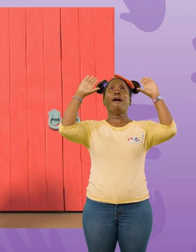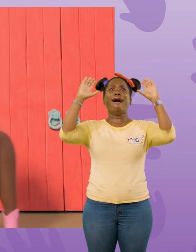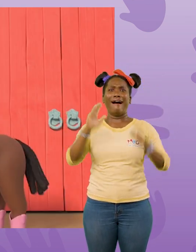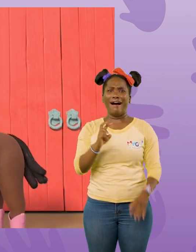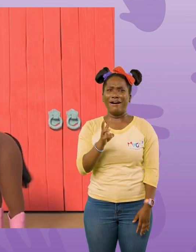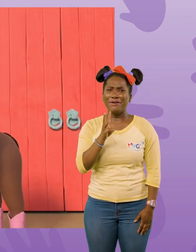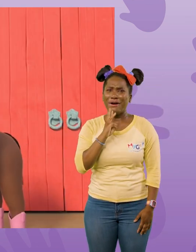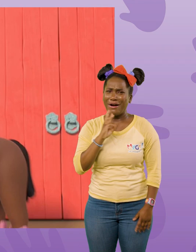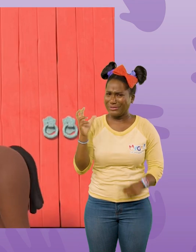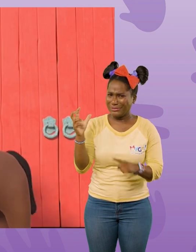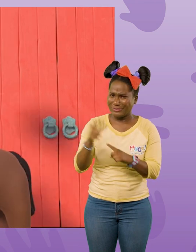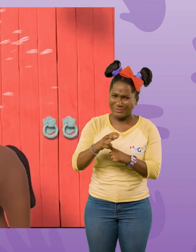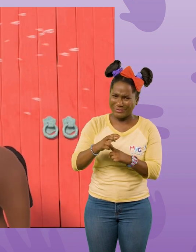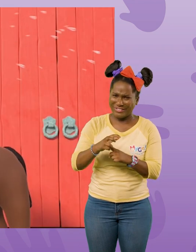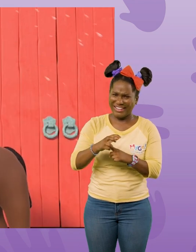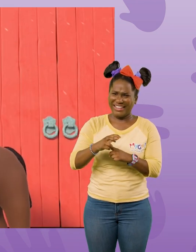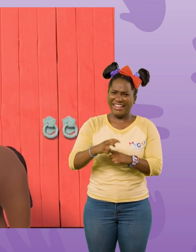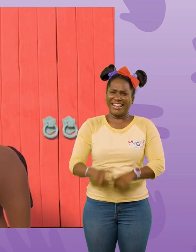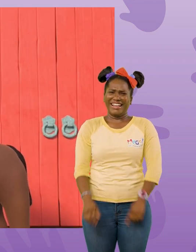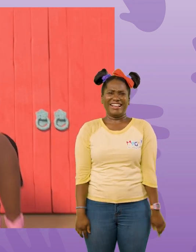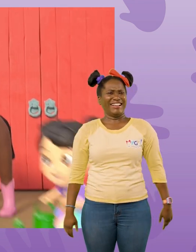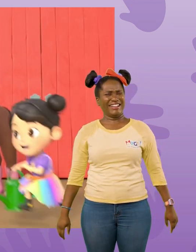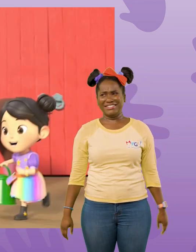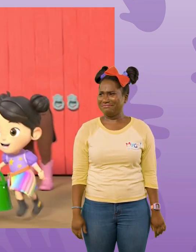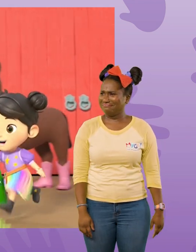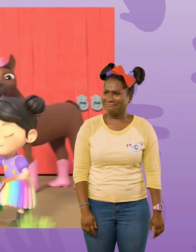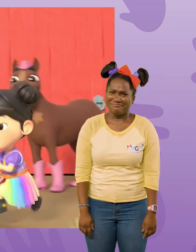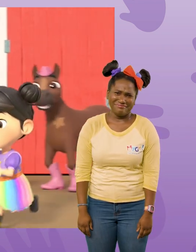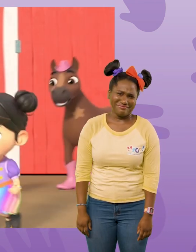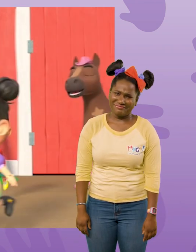Splash, splash, water rules.